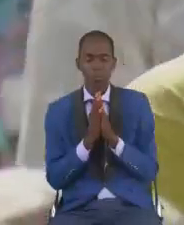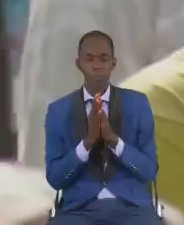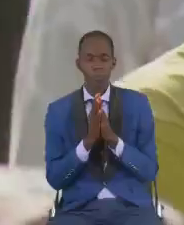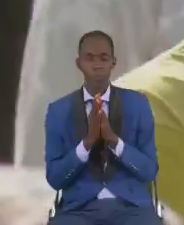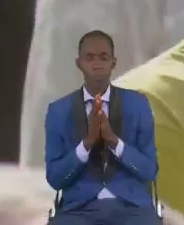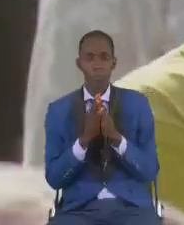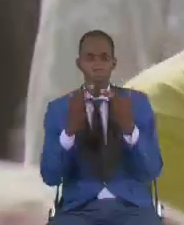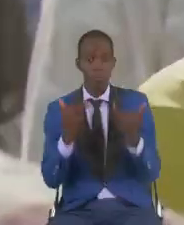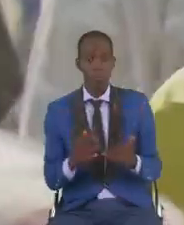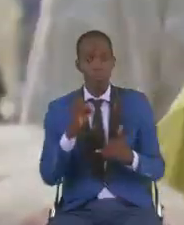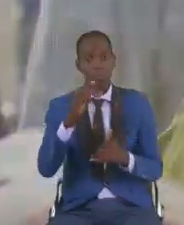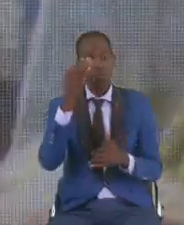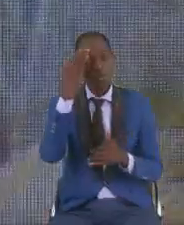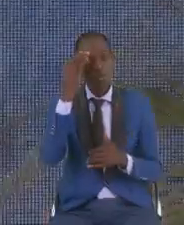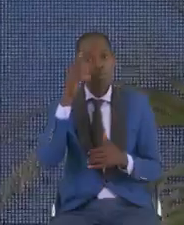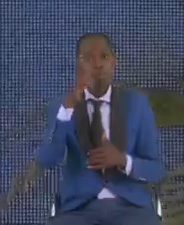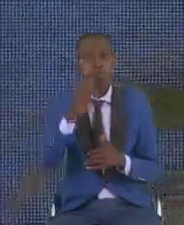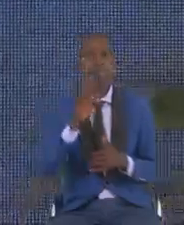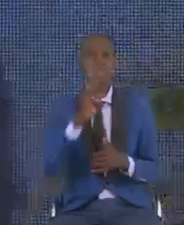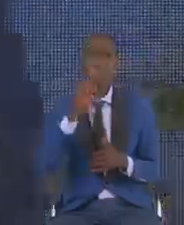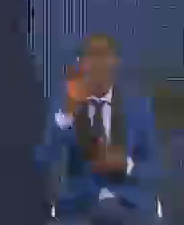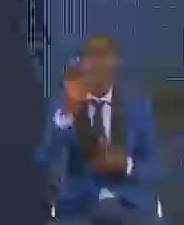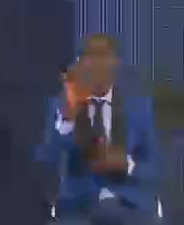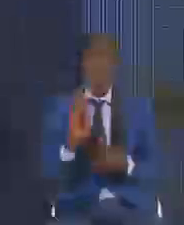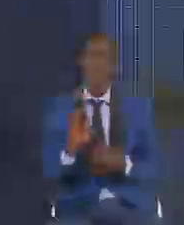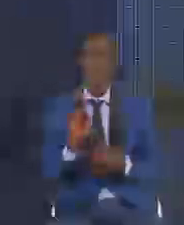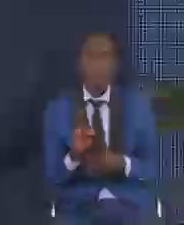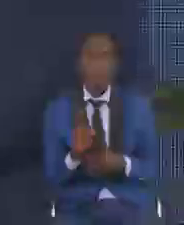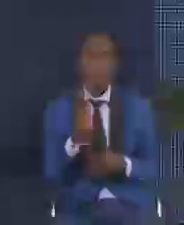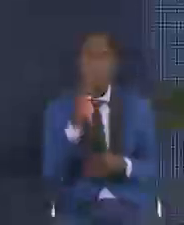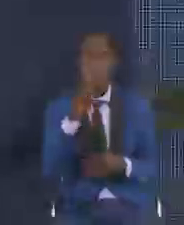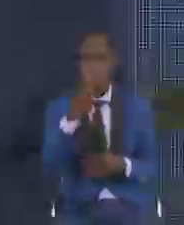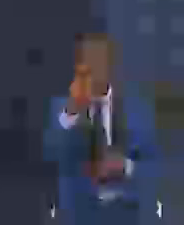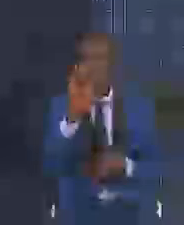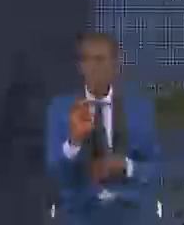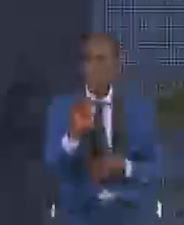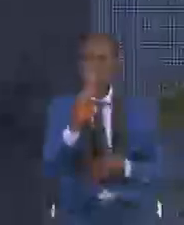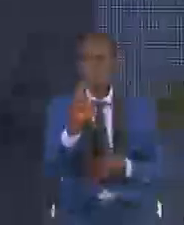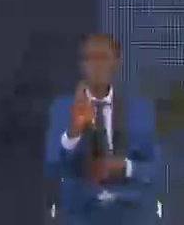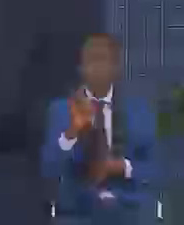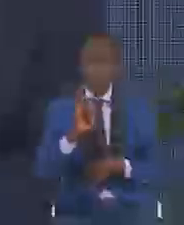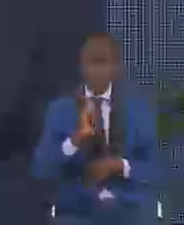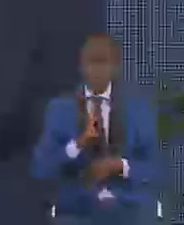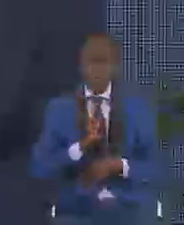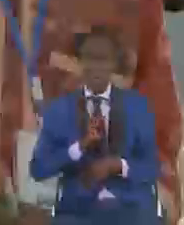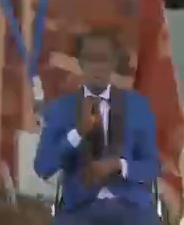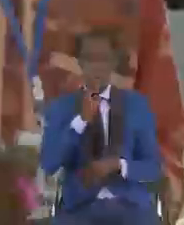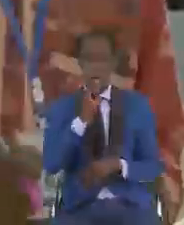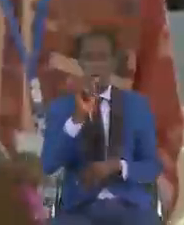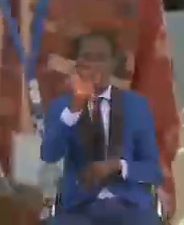Amen. Now you know you are appointed. Are you appointed? Yes. I am